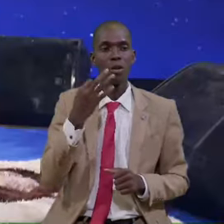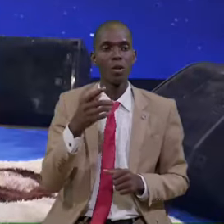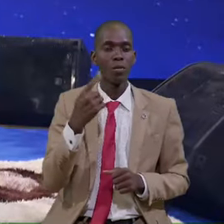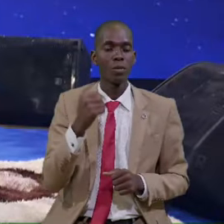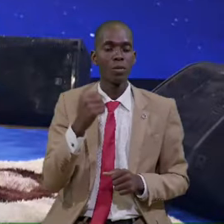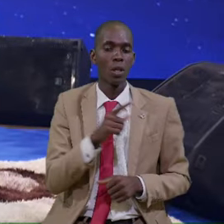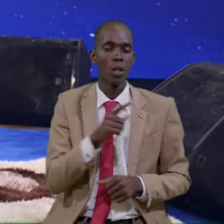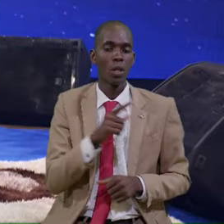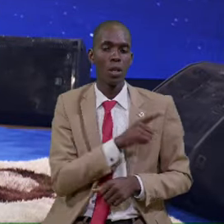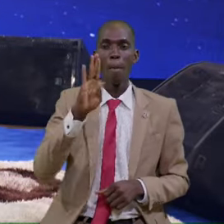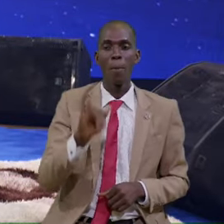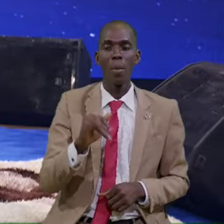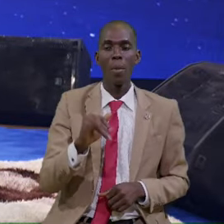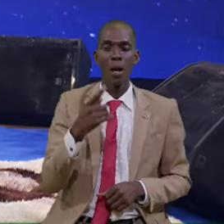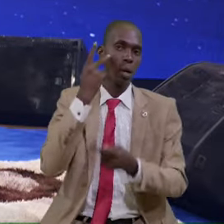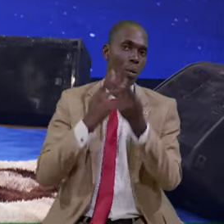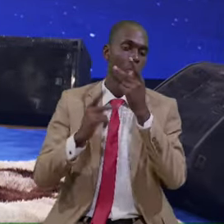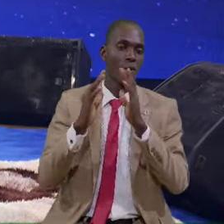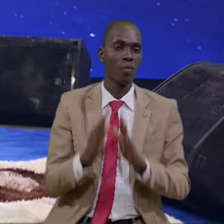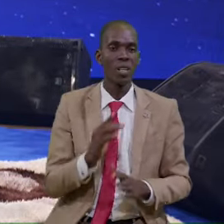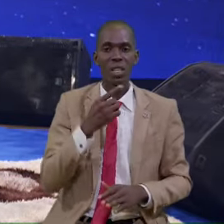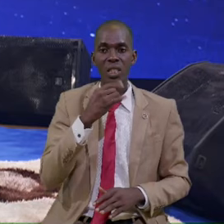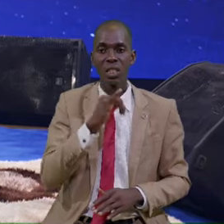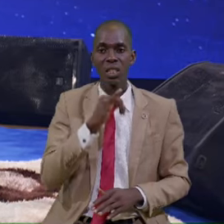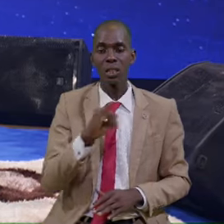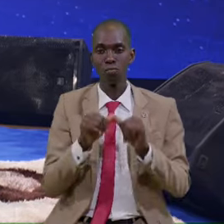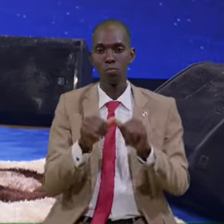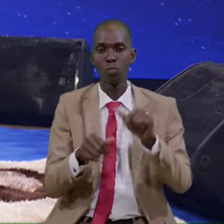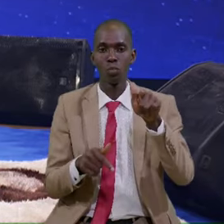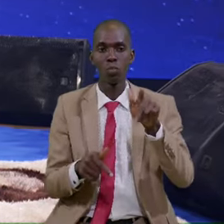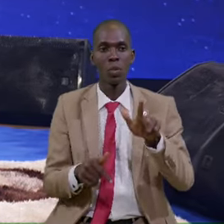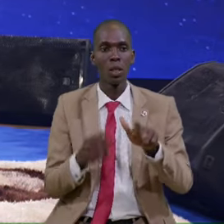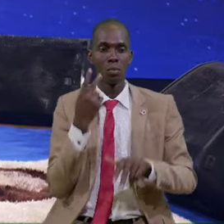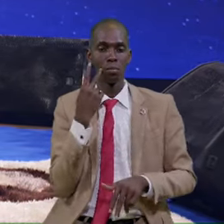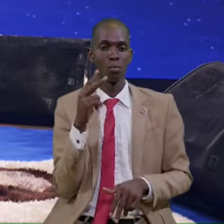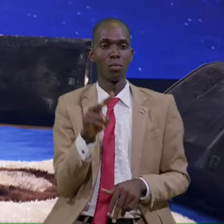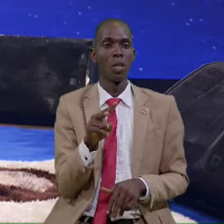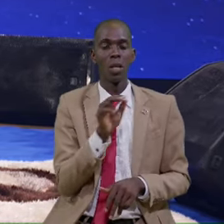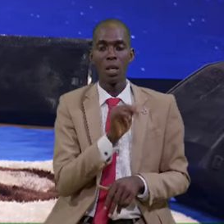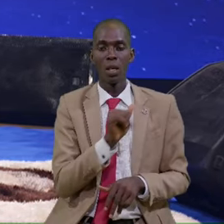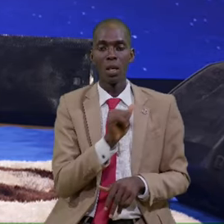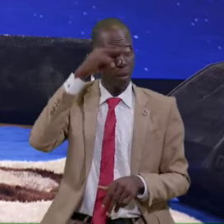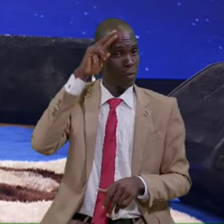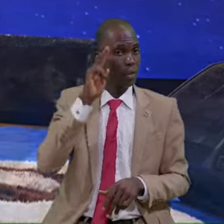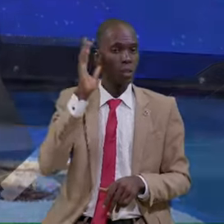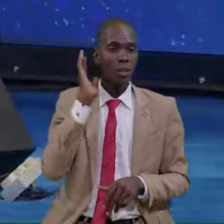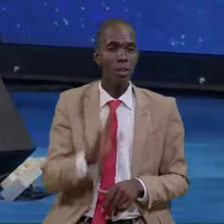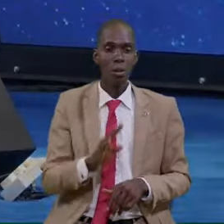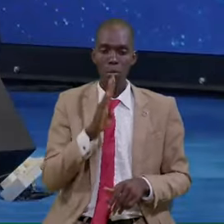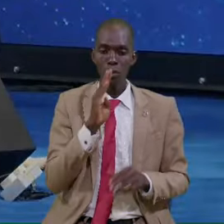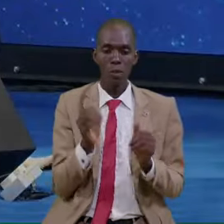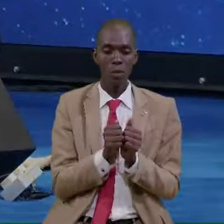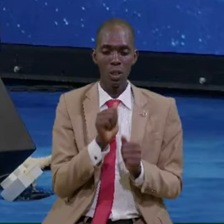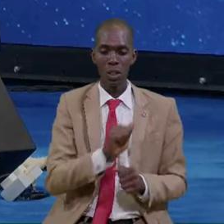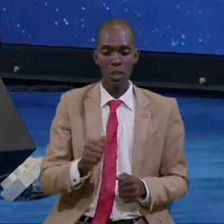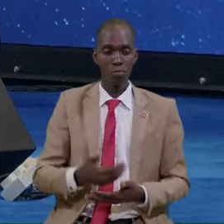by the prophet, saying, verse 23, it says, behold, a virgin shall bear with child and